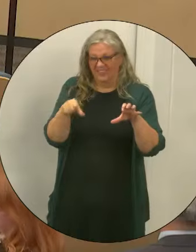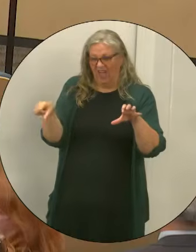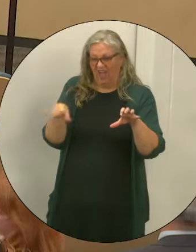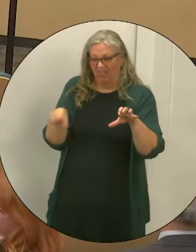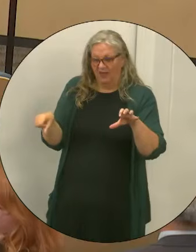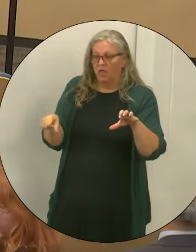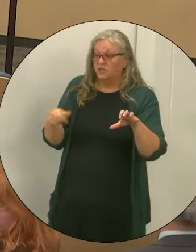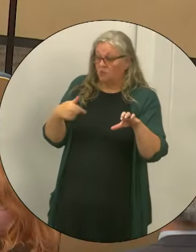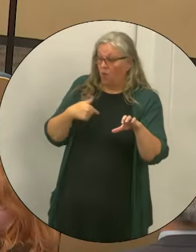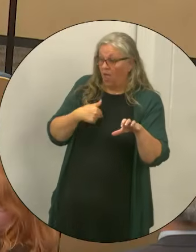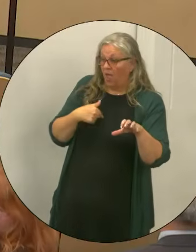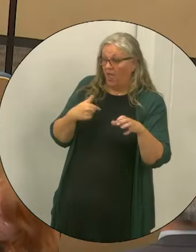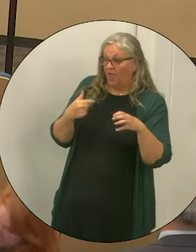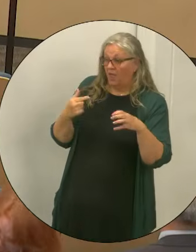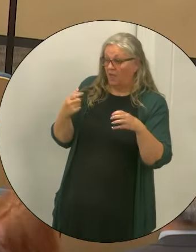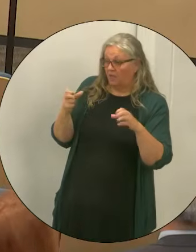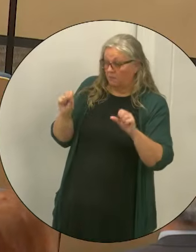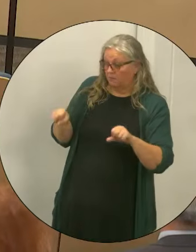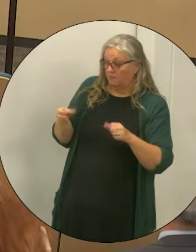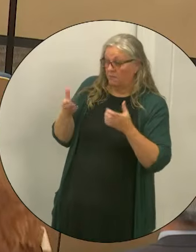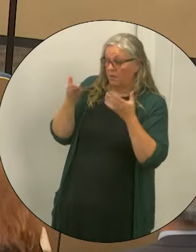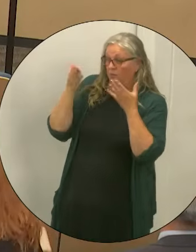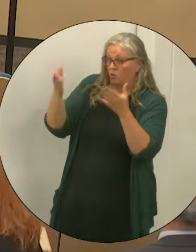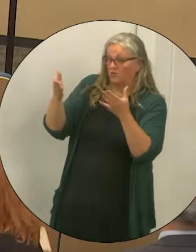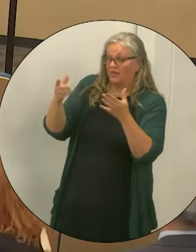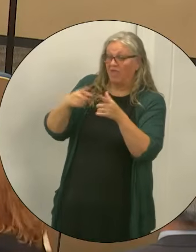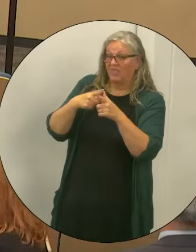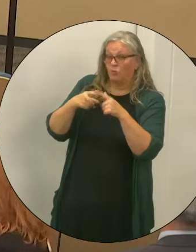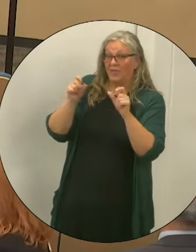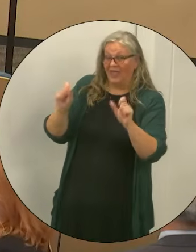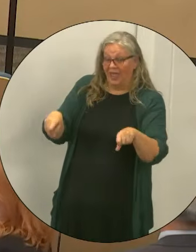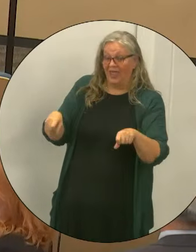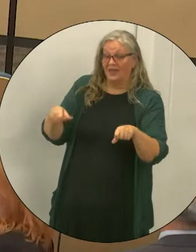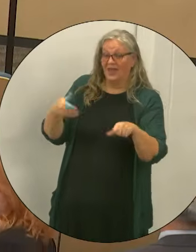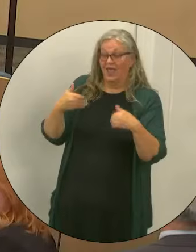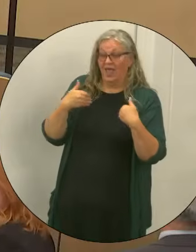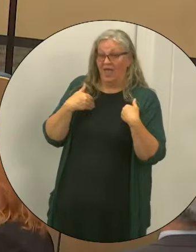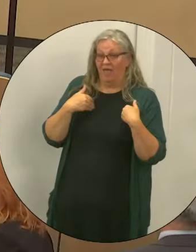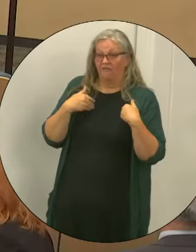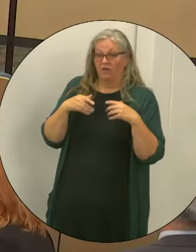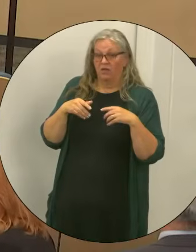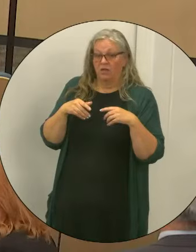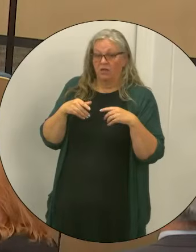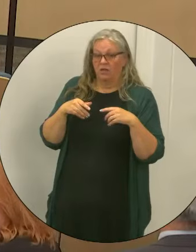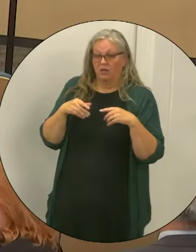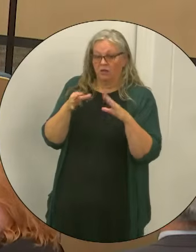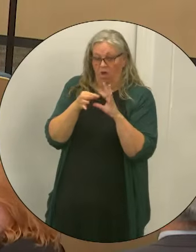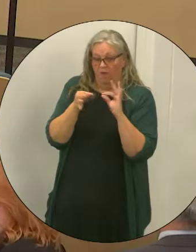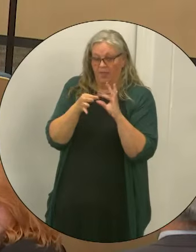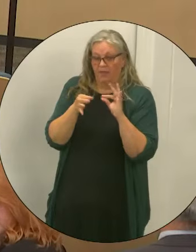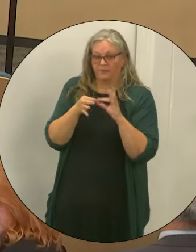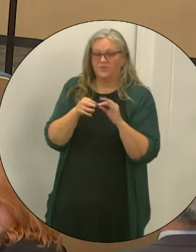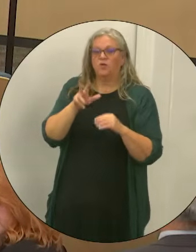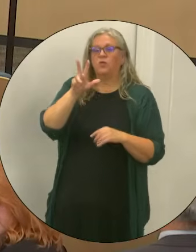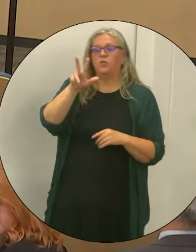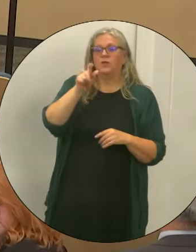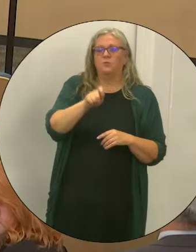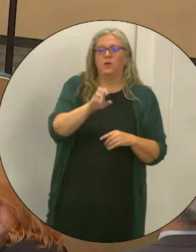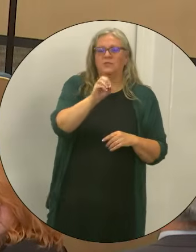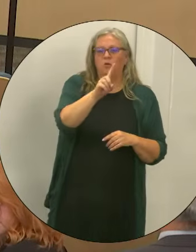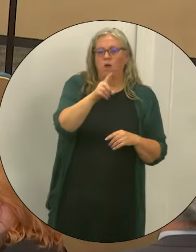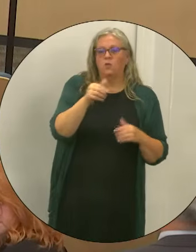make a You're right. motion, and then we can do public comment on this. Yeah, so Okay. we're going to open up 3.01 again, and we're going to vote